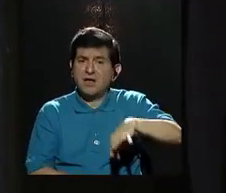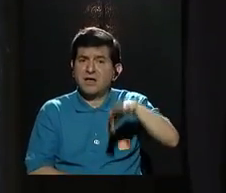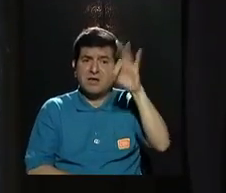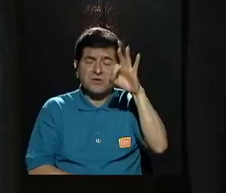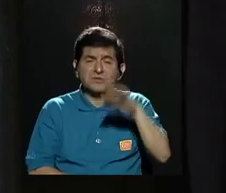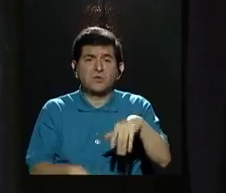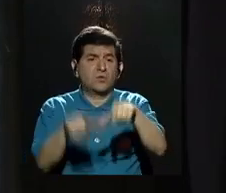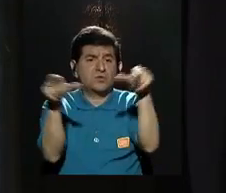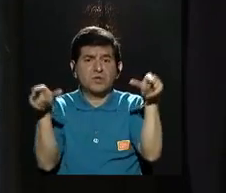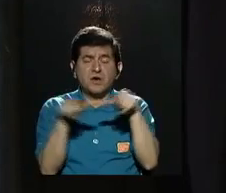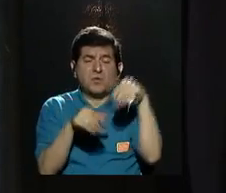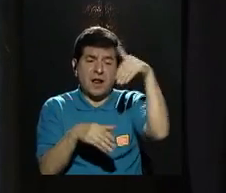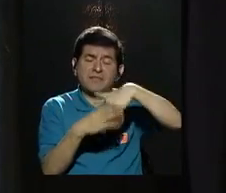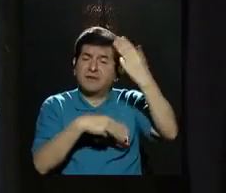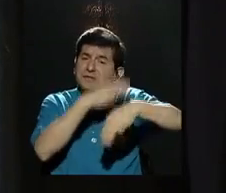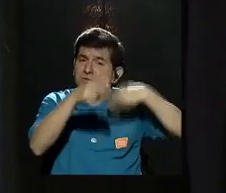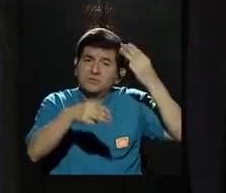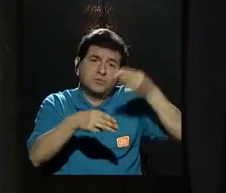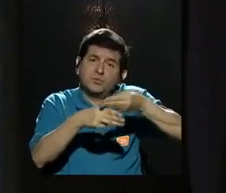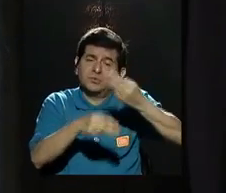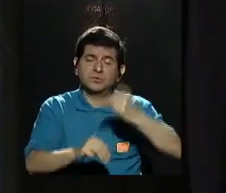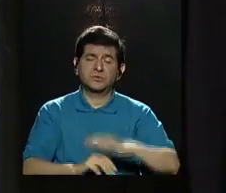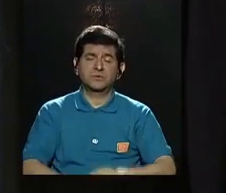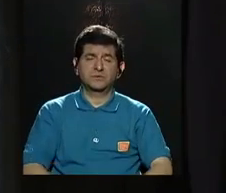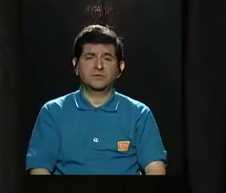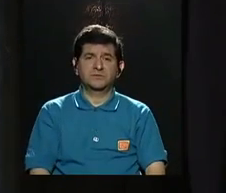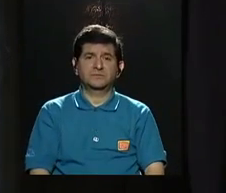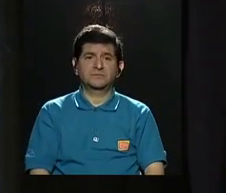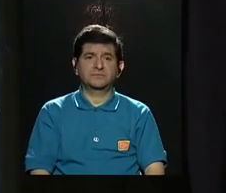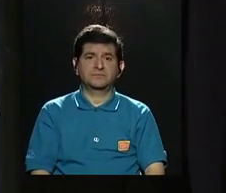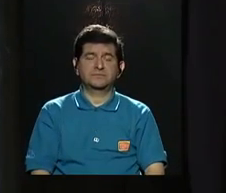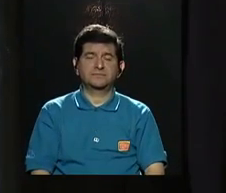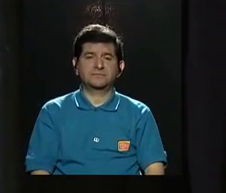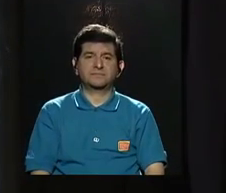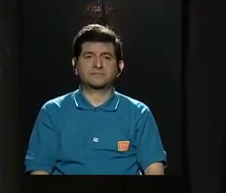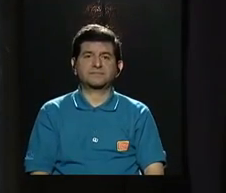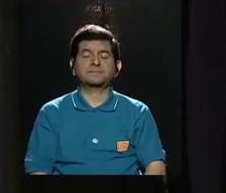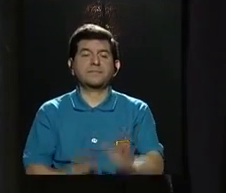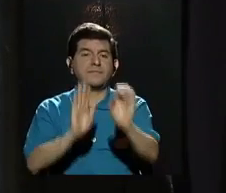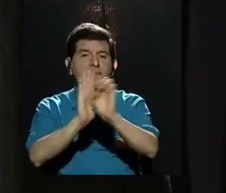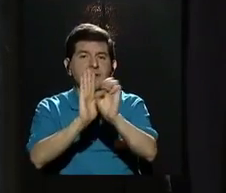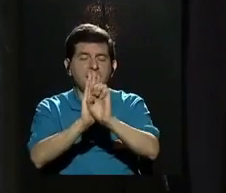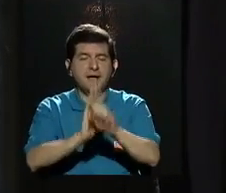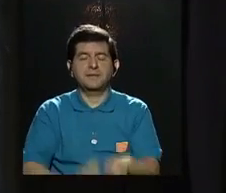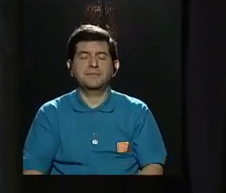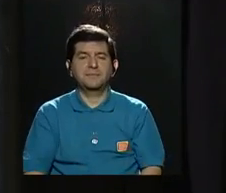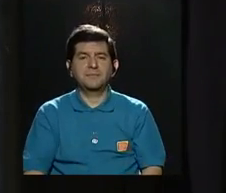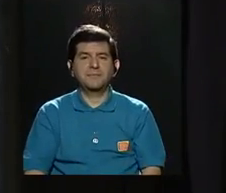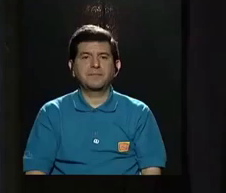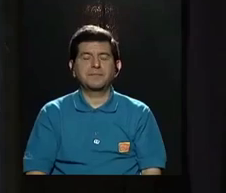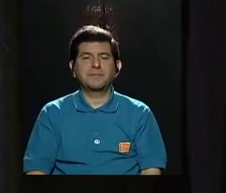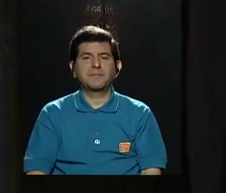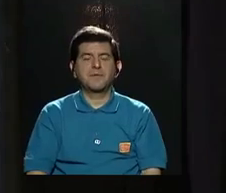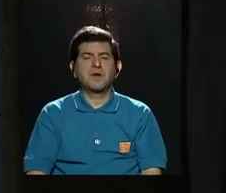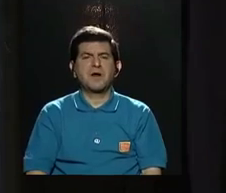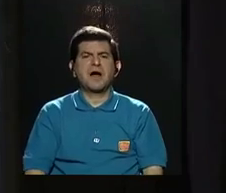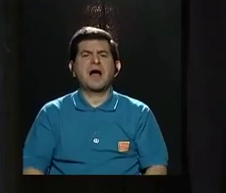the world. As corporations migrated to other parts of the world in search of